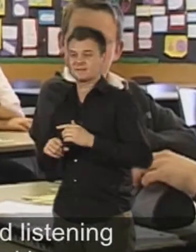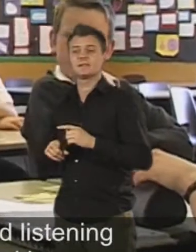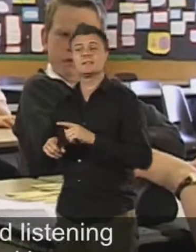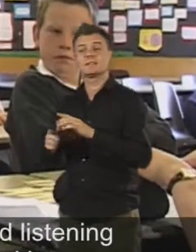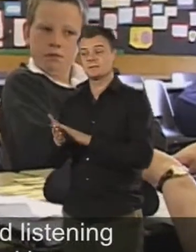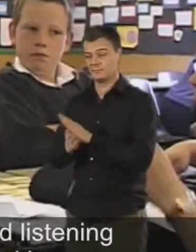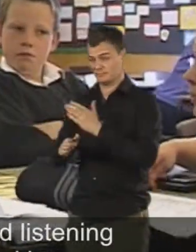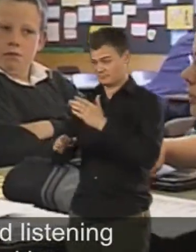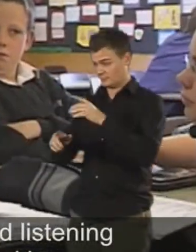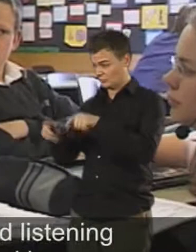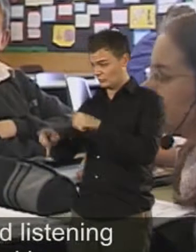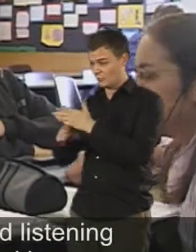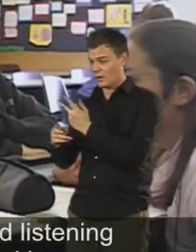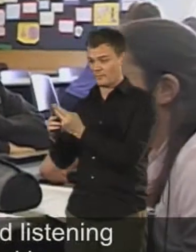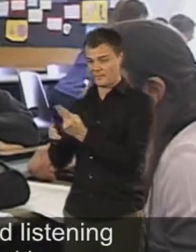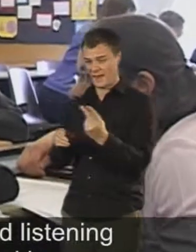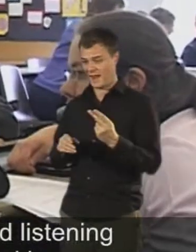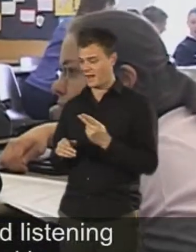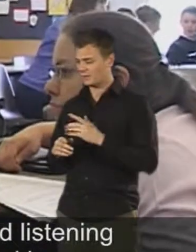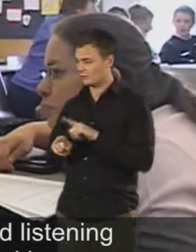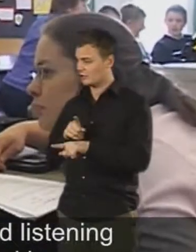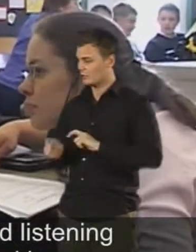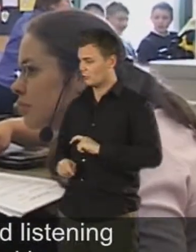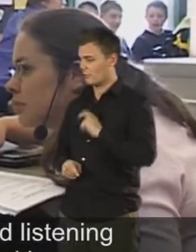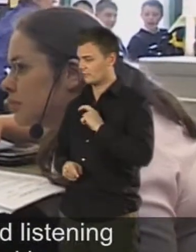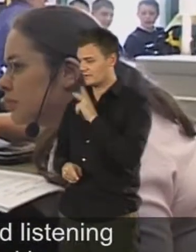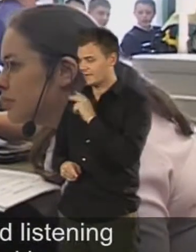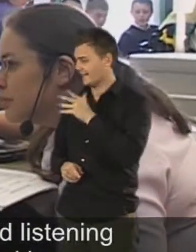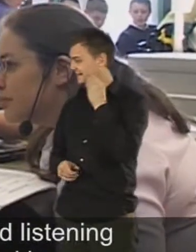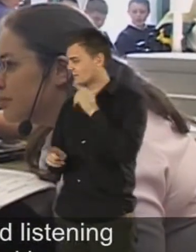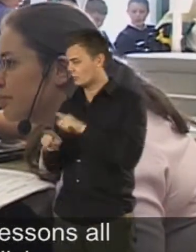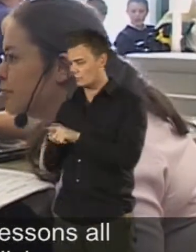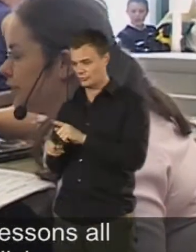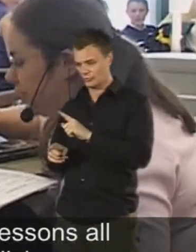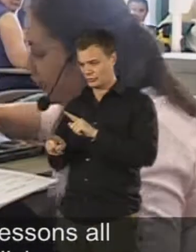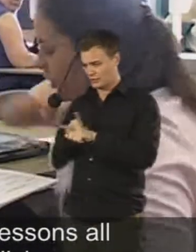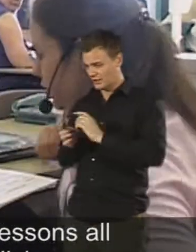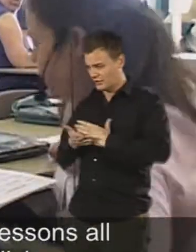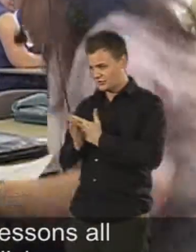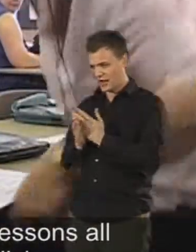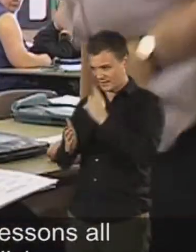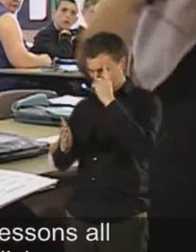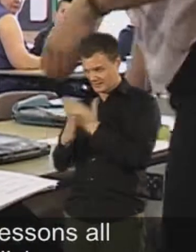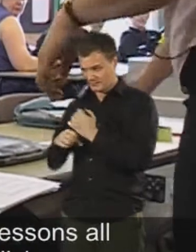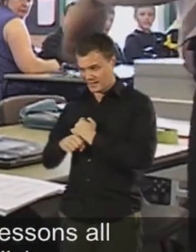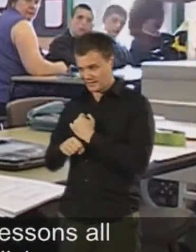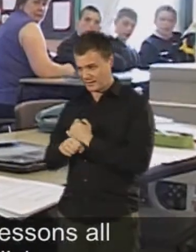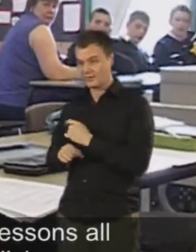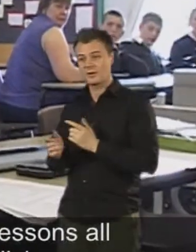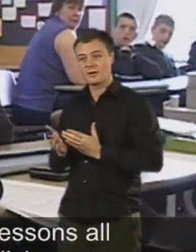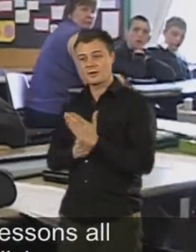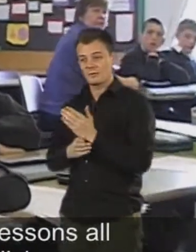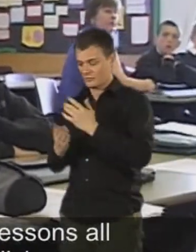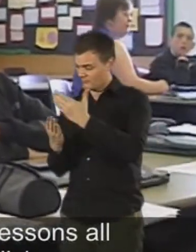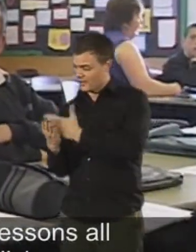build confidence in speaking and listening and to facilitate shared decision-making. Because of the carefully planned lessons, all